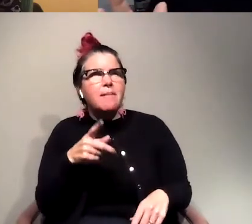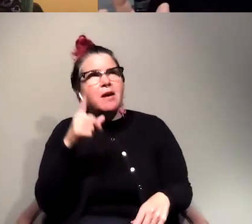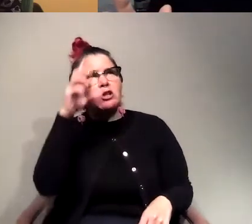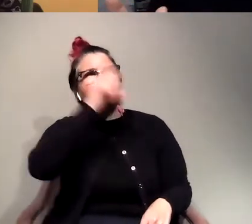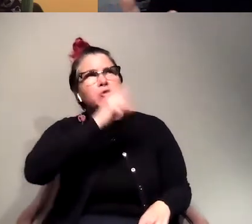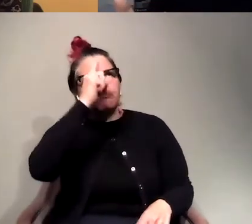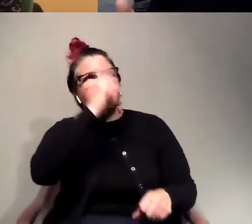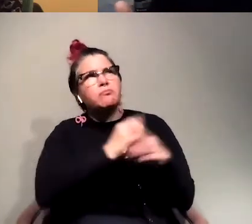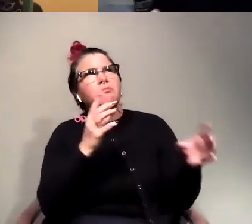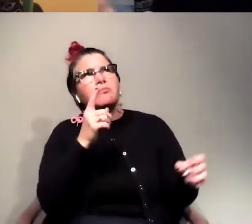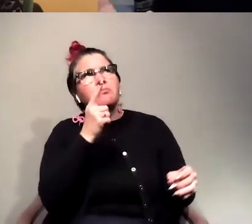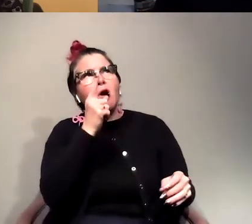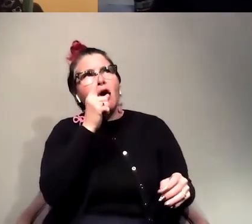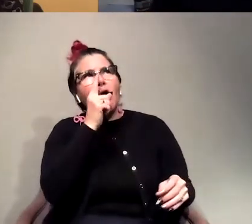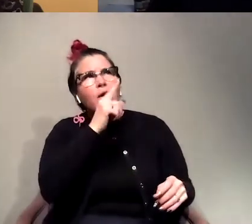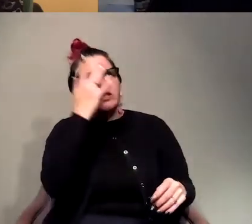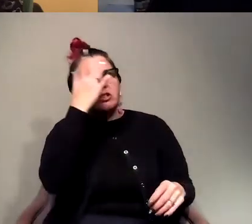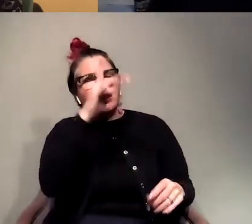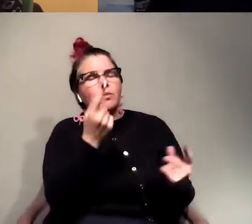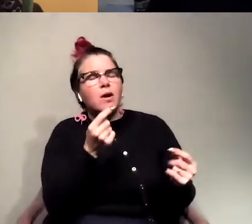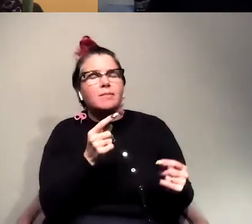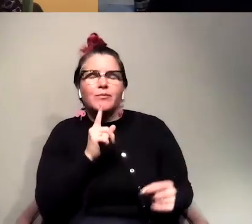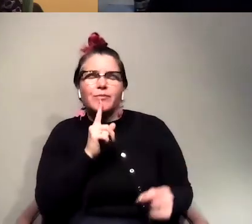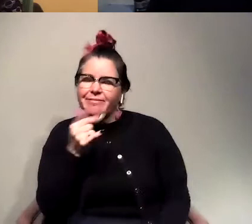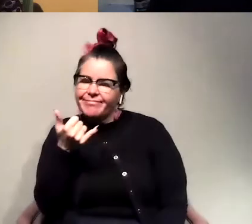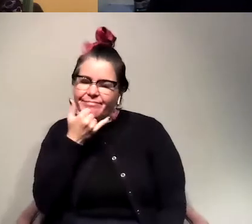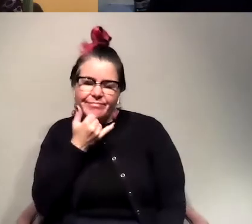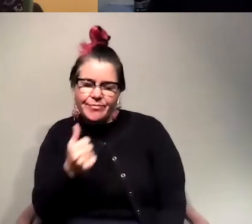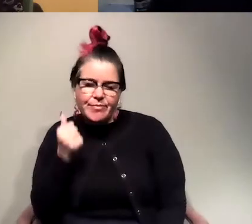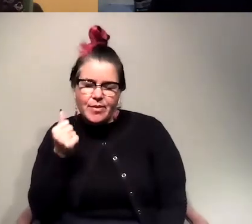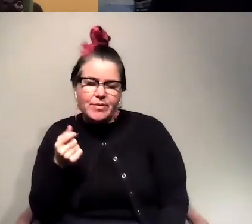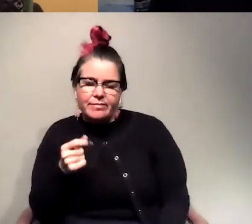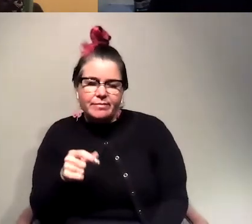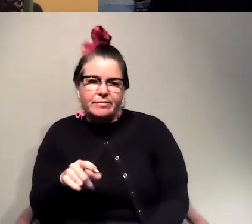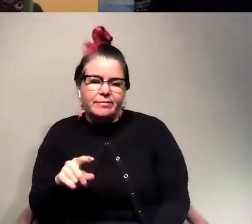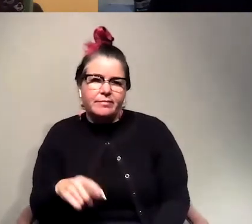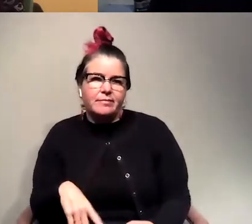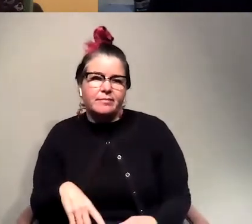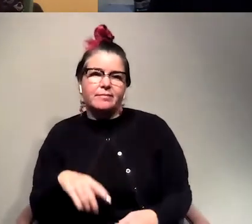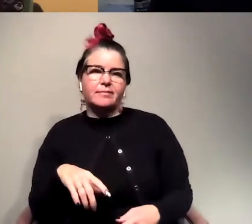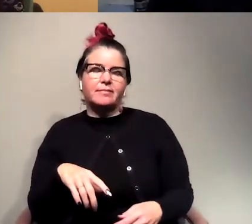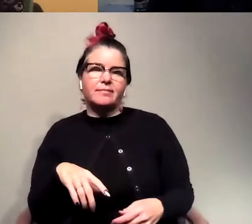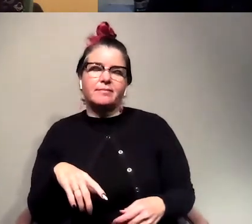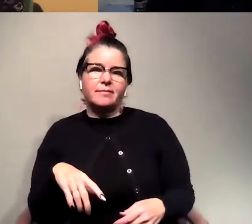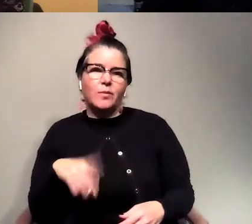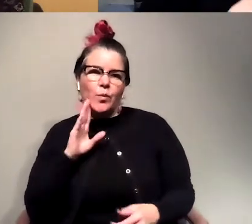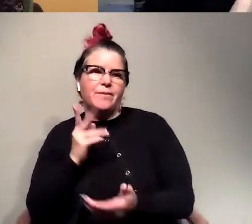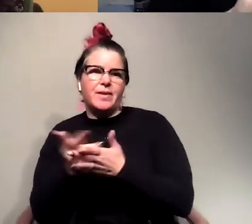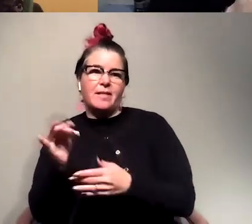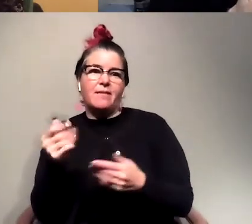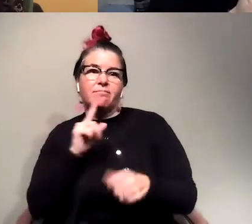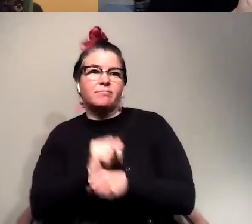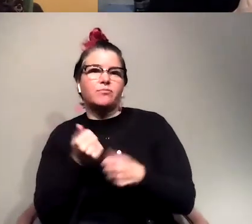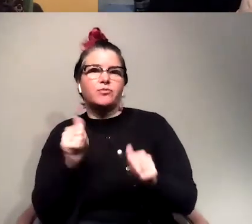artificial intelligence is doing that it would totally fall flat on its face if we actually tried to get AI to do it? Yeah,